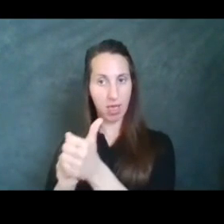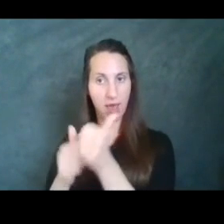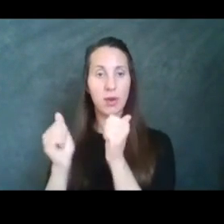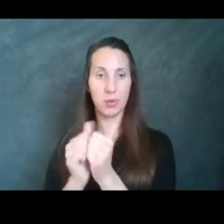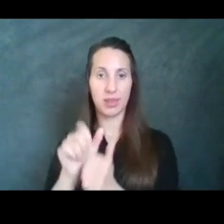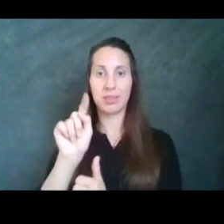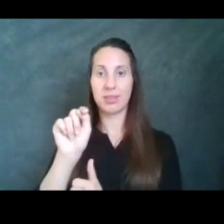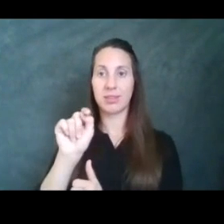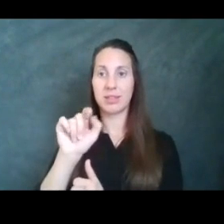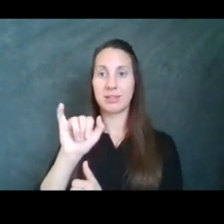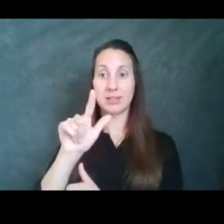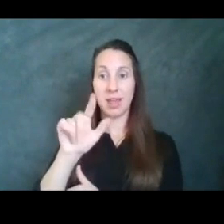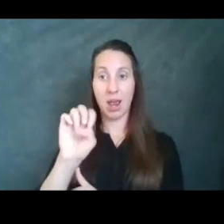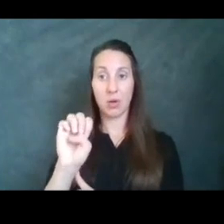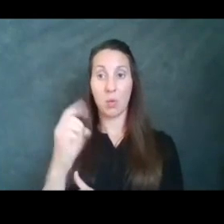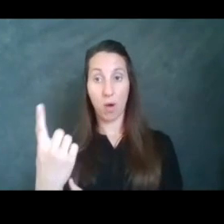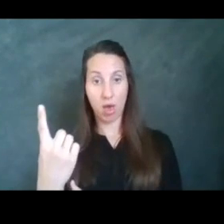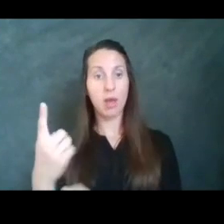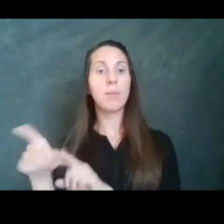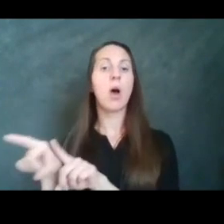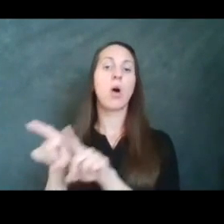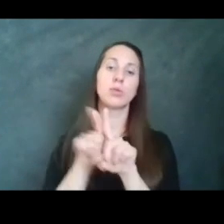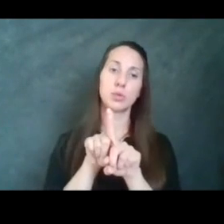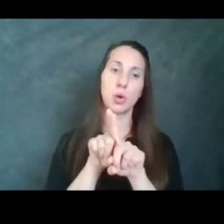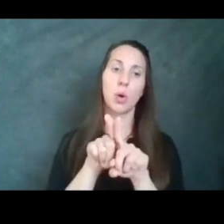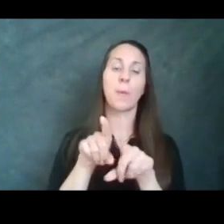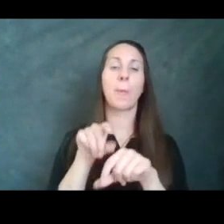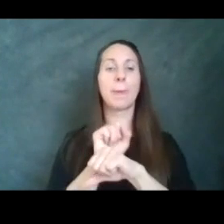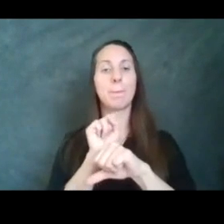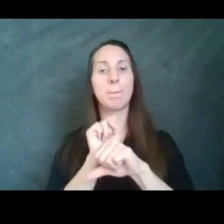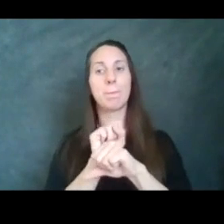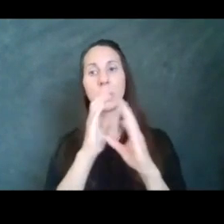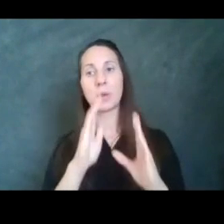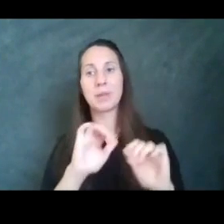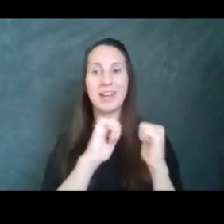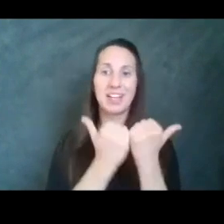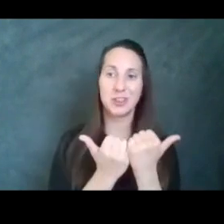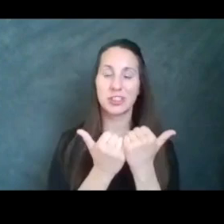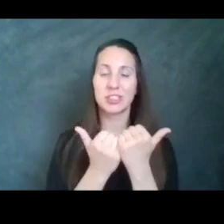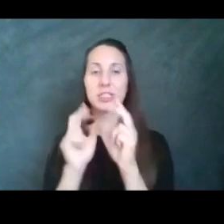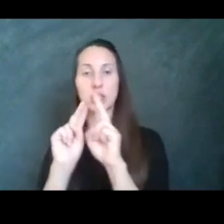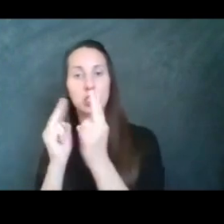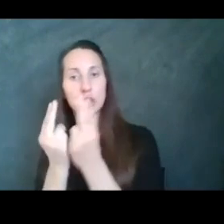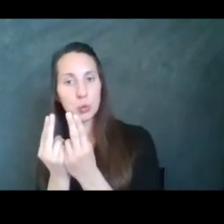well as employment agencies, unions, and other joint labor management committees.